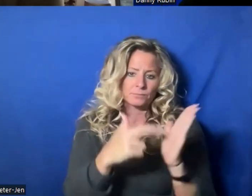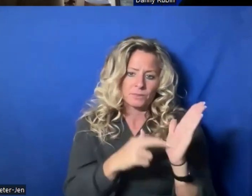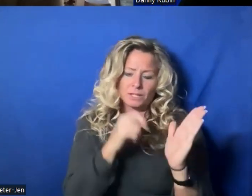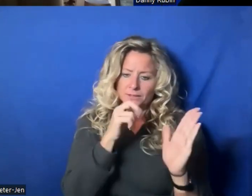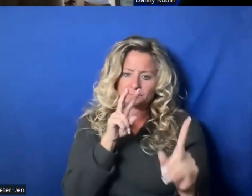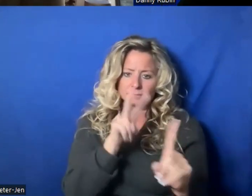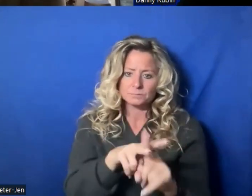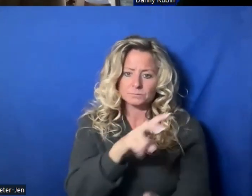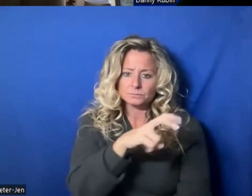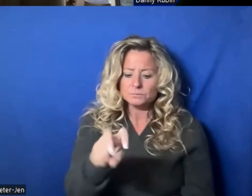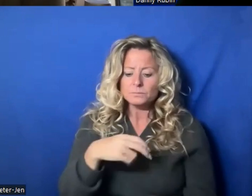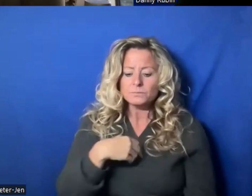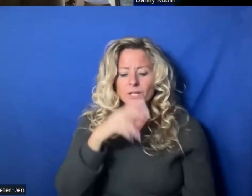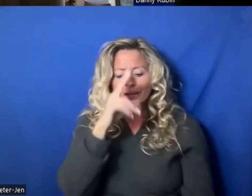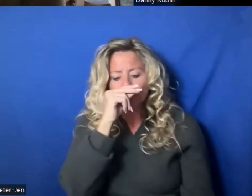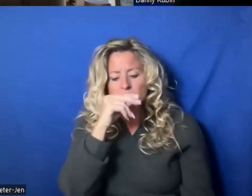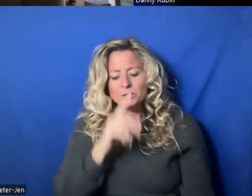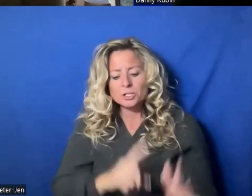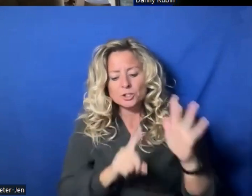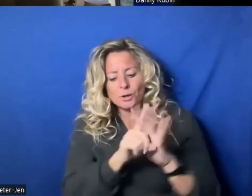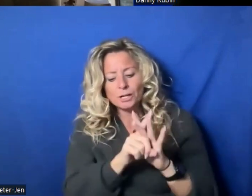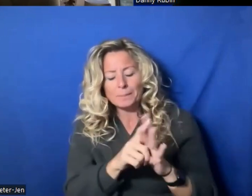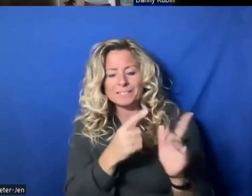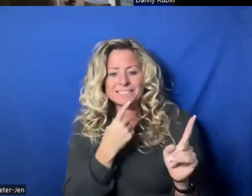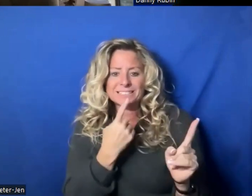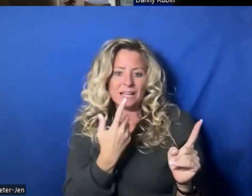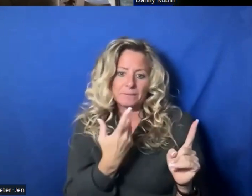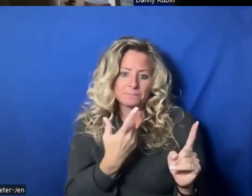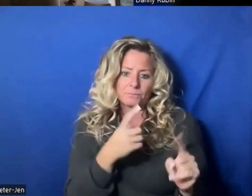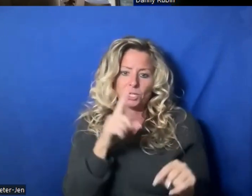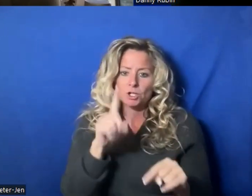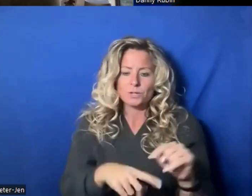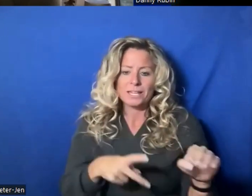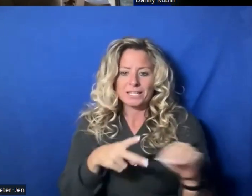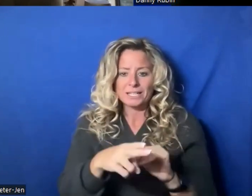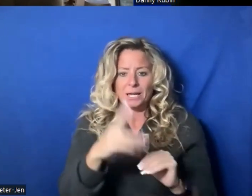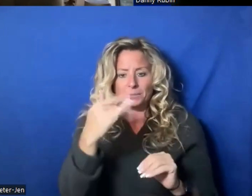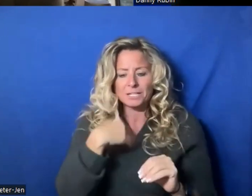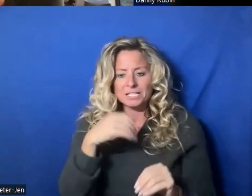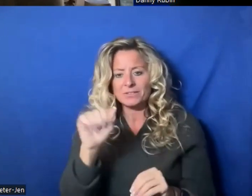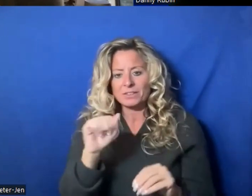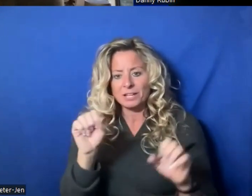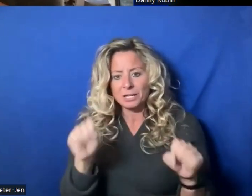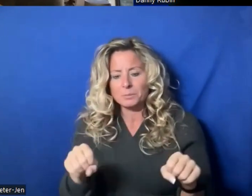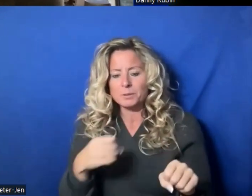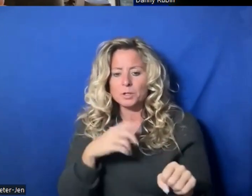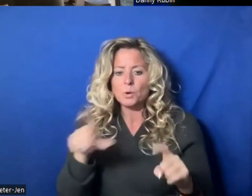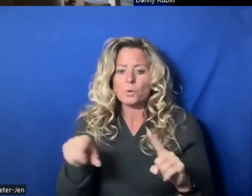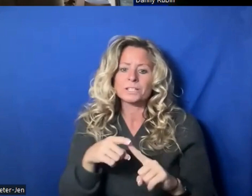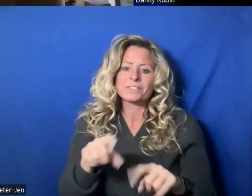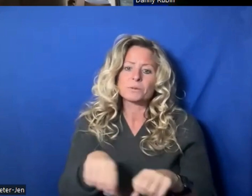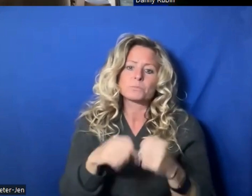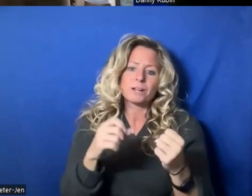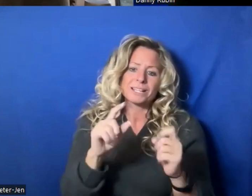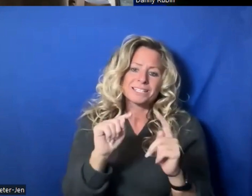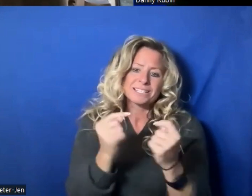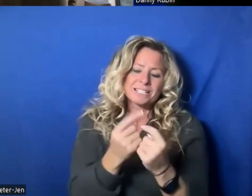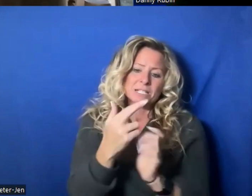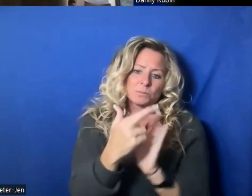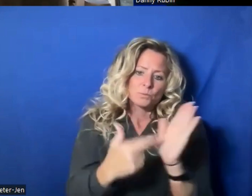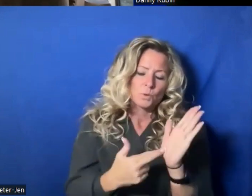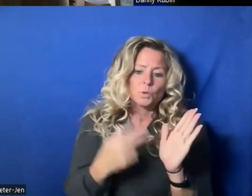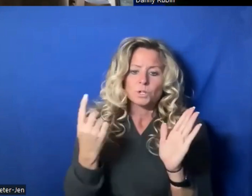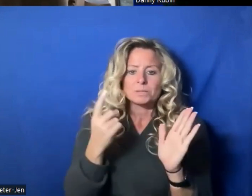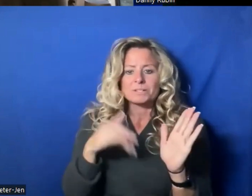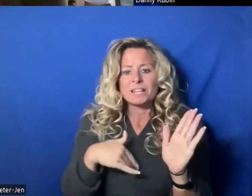transfers. So if you're a freshman coming in and say technically you can't get cut because of athletic ability, you can only get cut if you break a team rule or something to